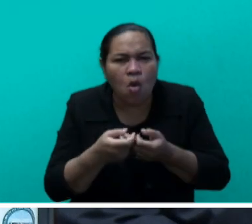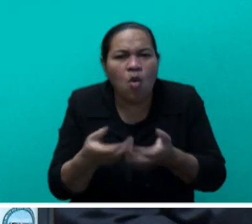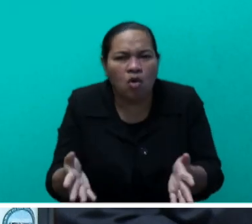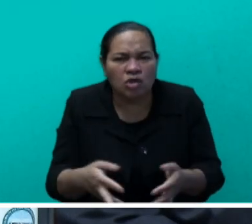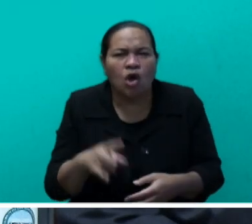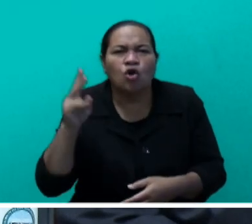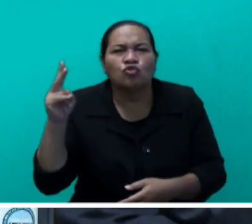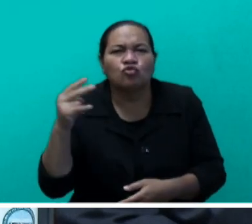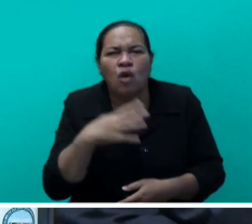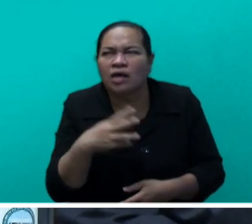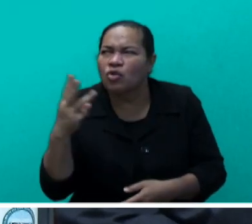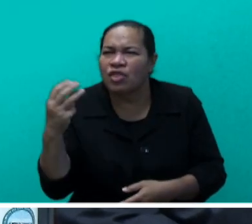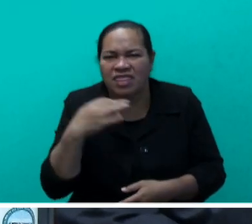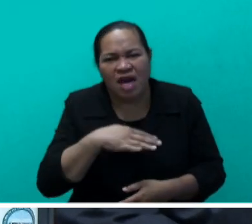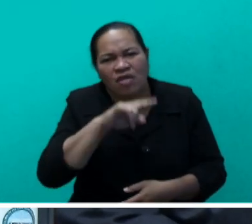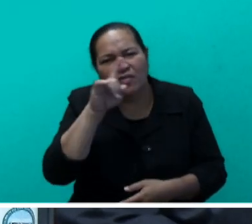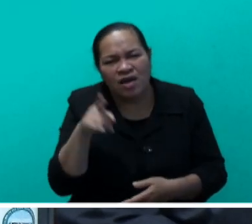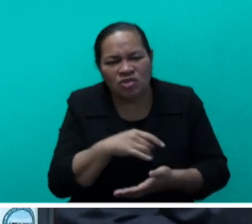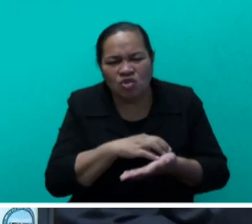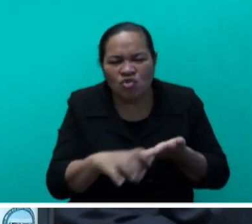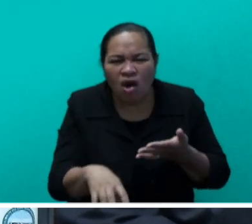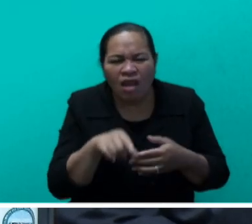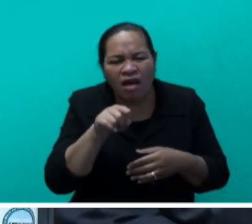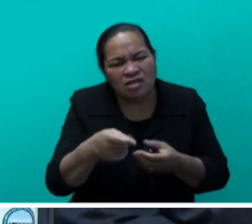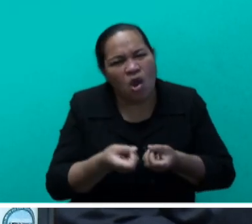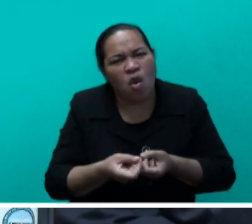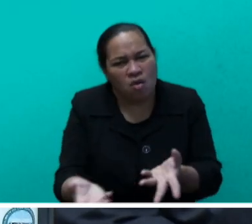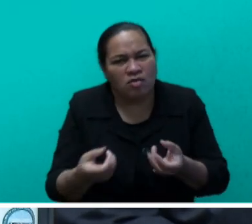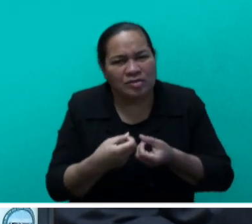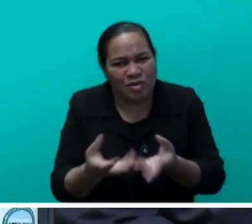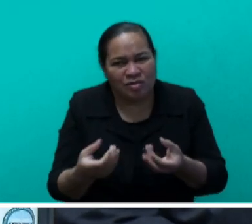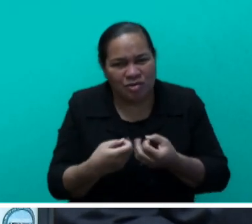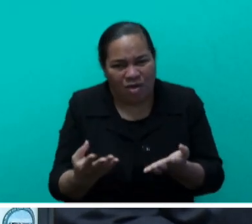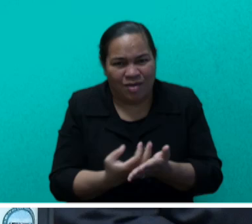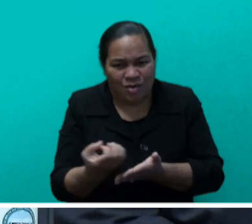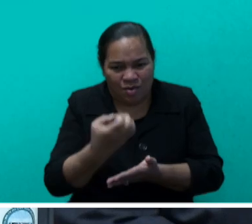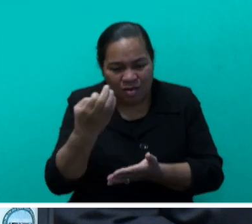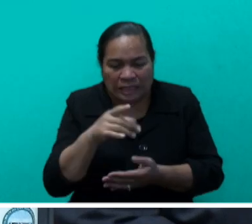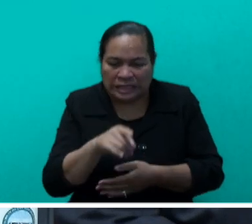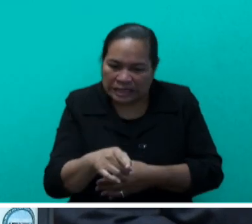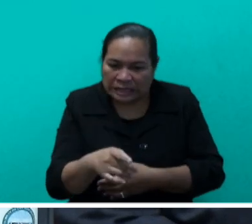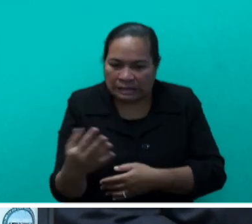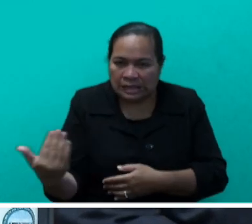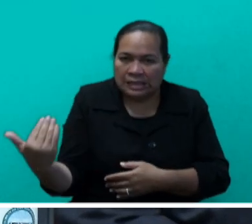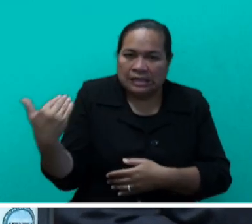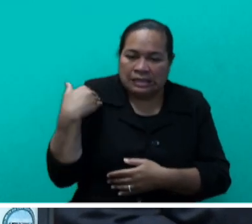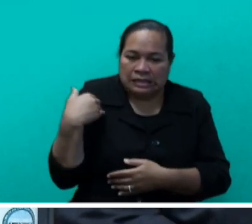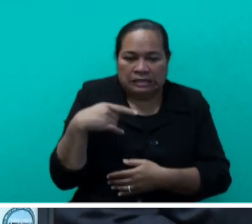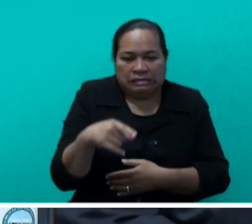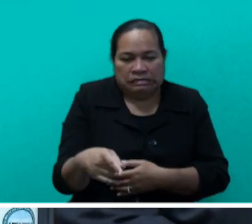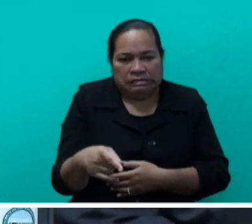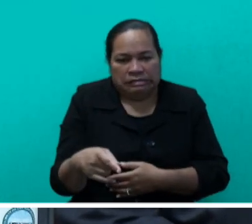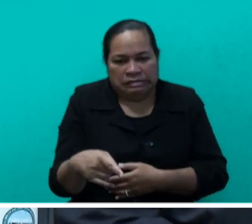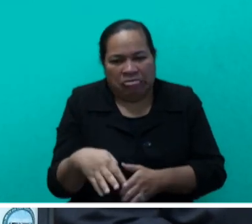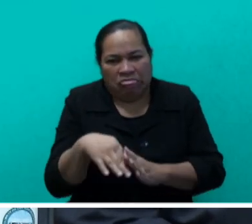to $300,000. For a small town, that is a major dent on their